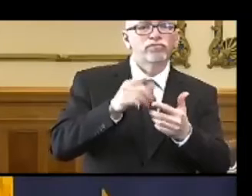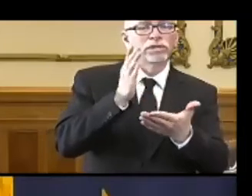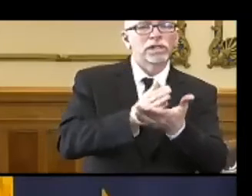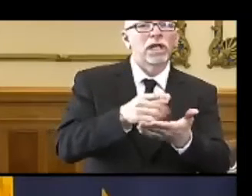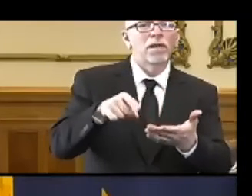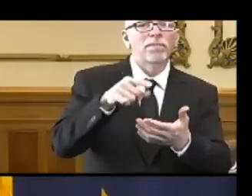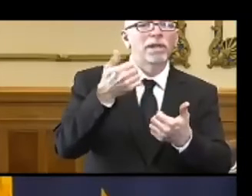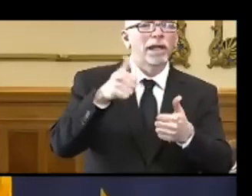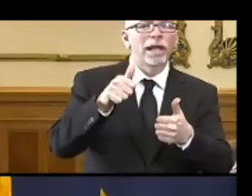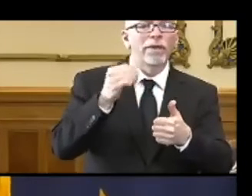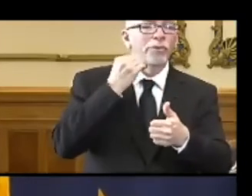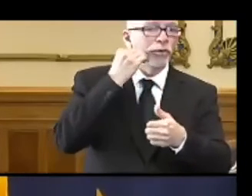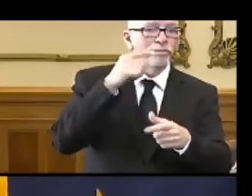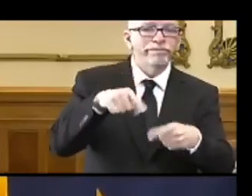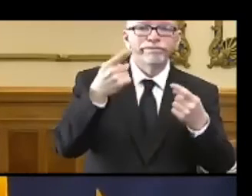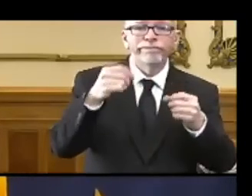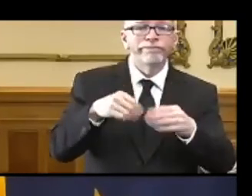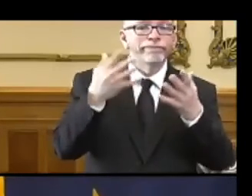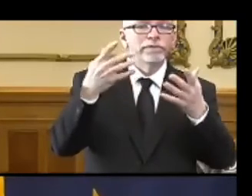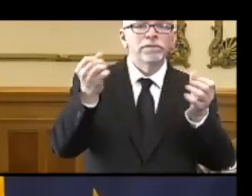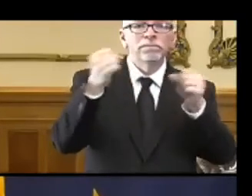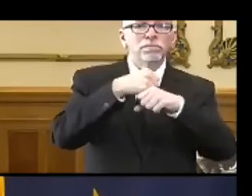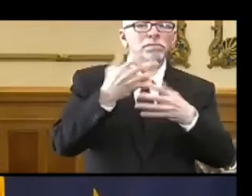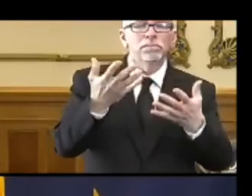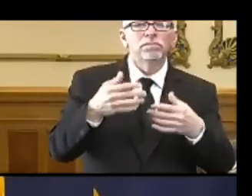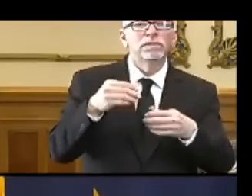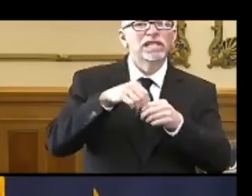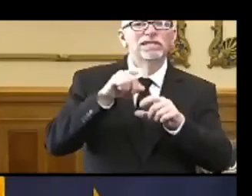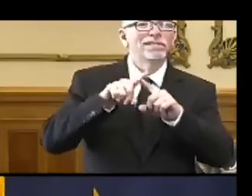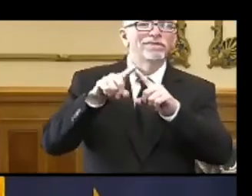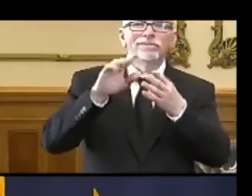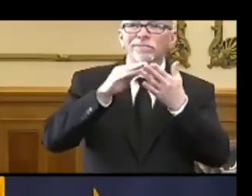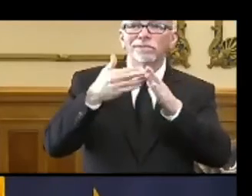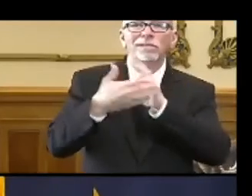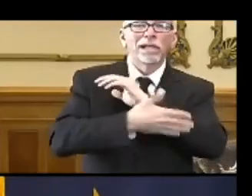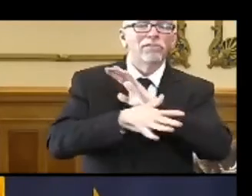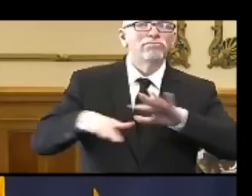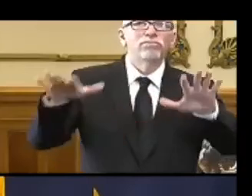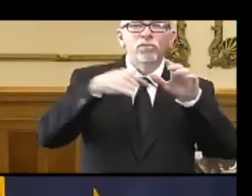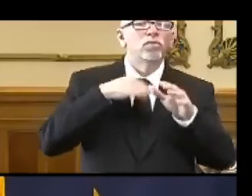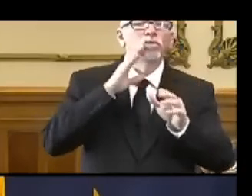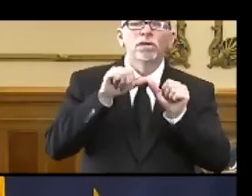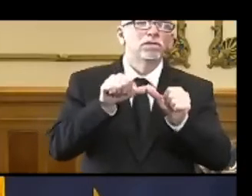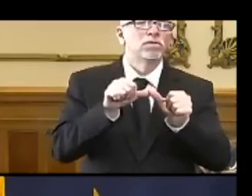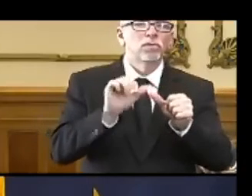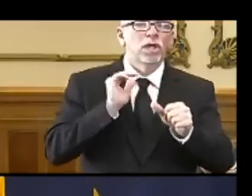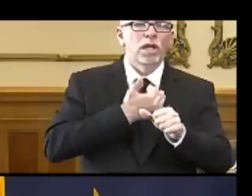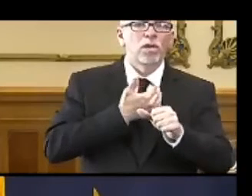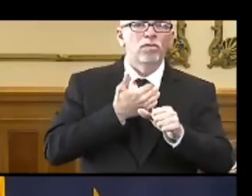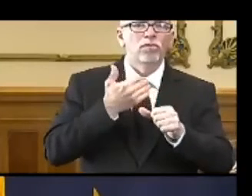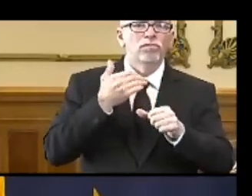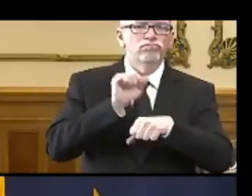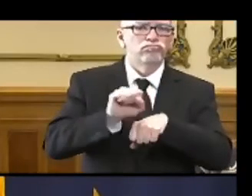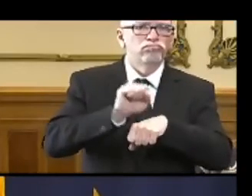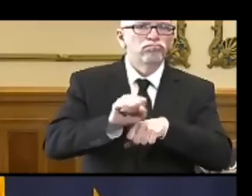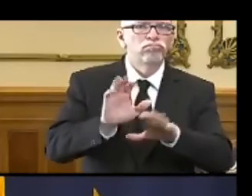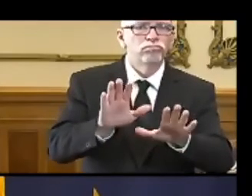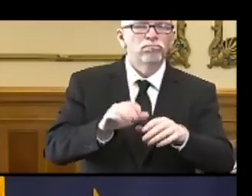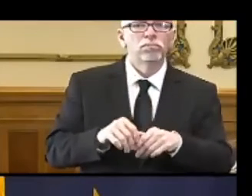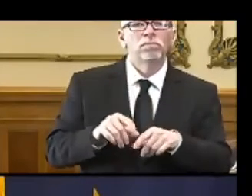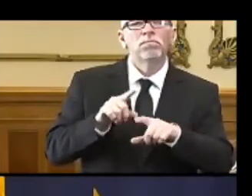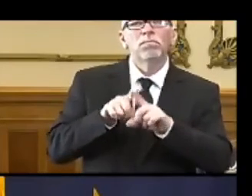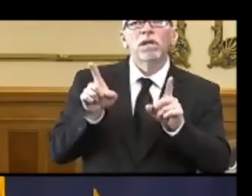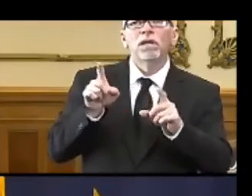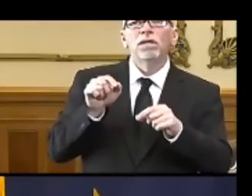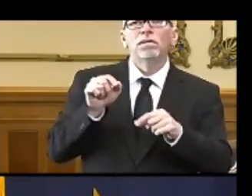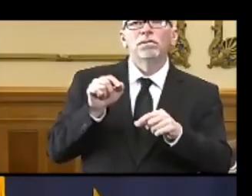have in various neighborhoods, various cities, counties across the state of Indiana. We'll continue that practice, but by